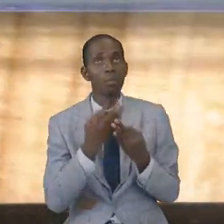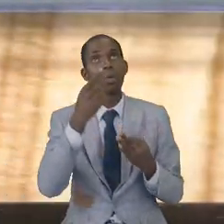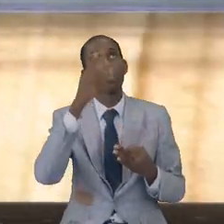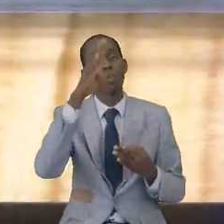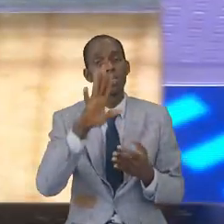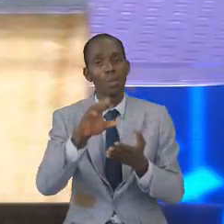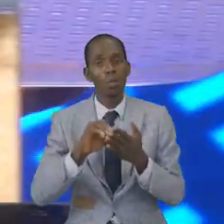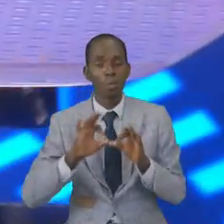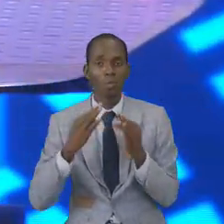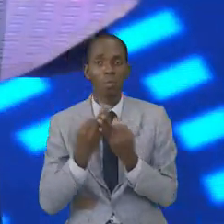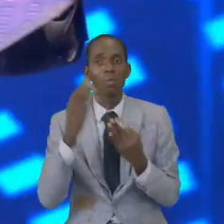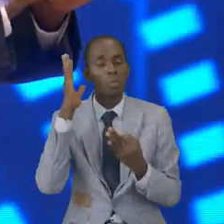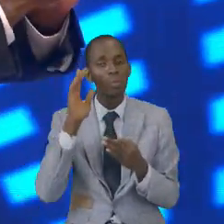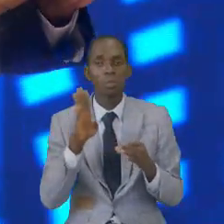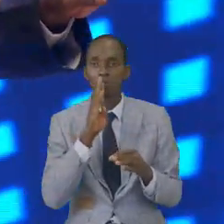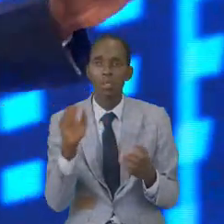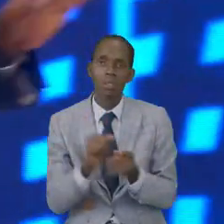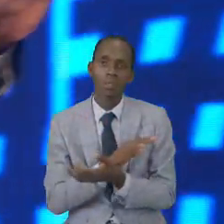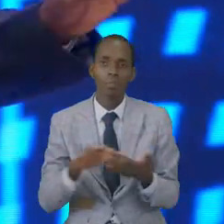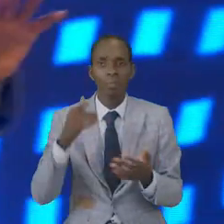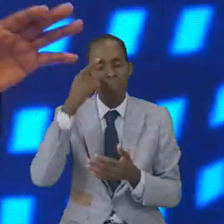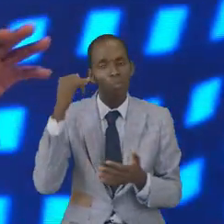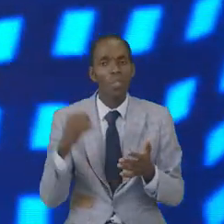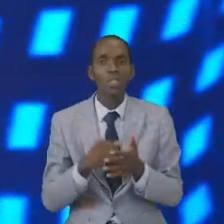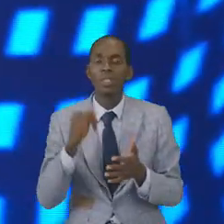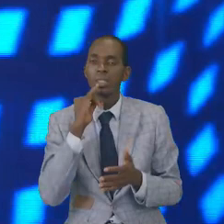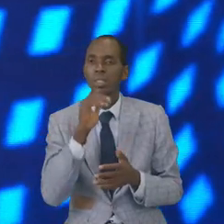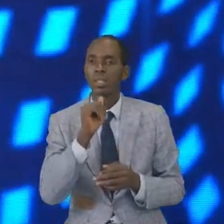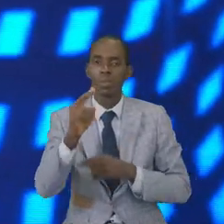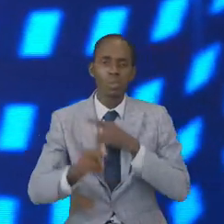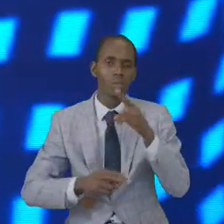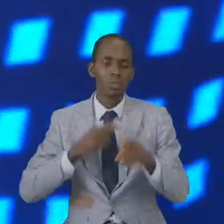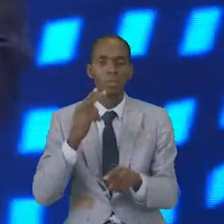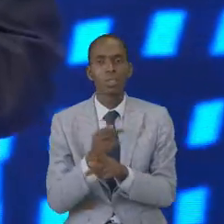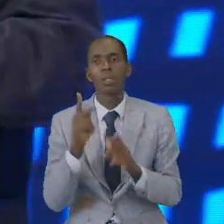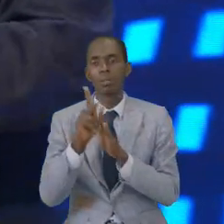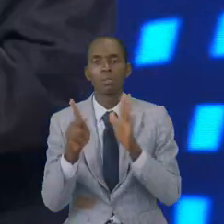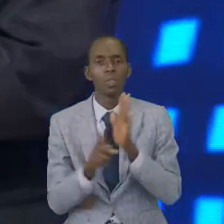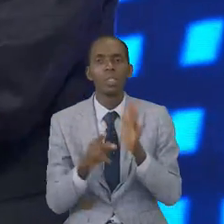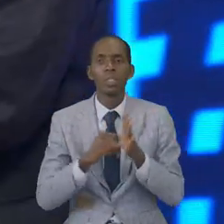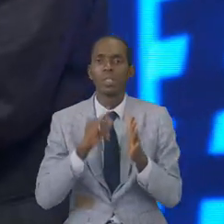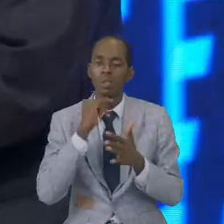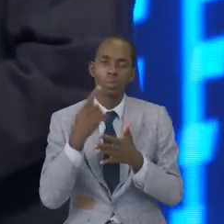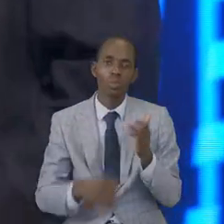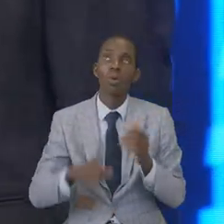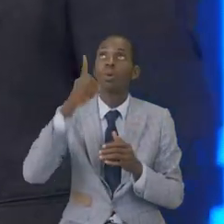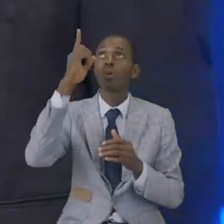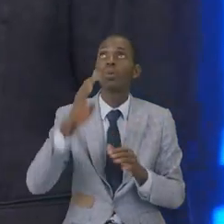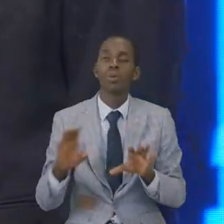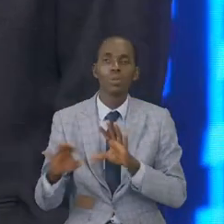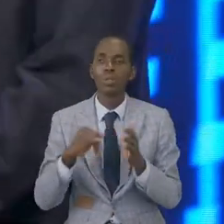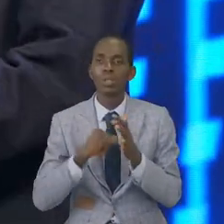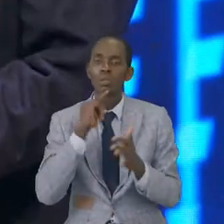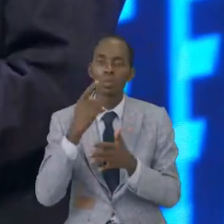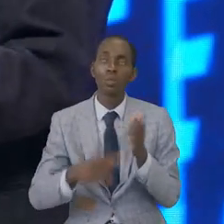too will be scattered, because it's a universal principle. It is what God does. It is what God has put